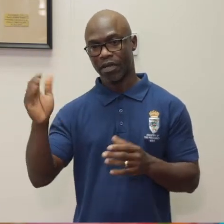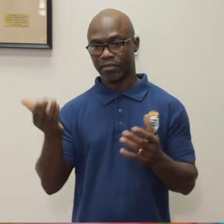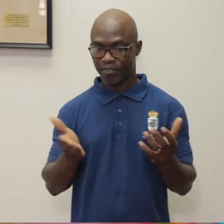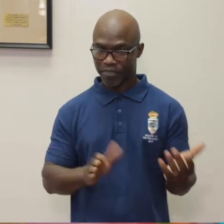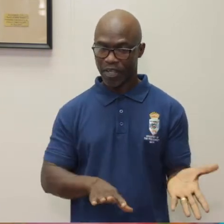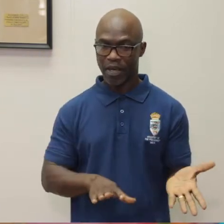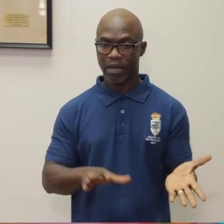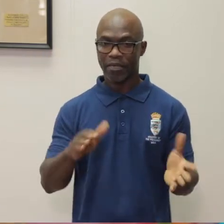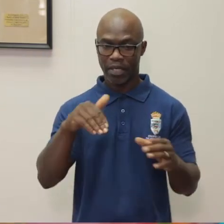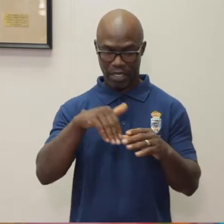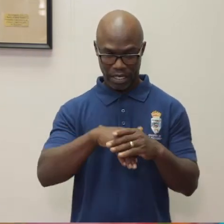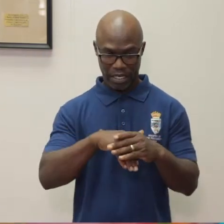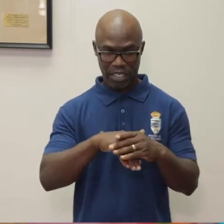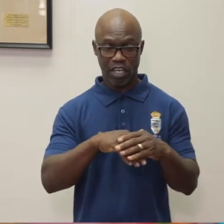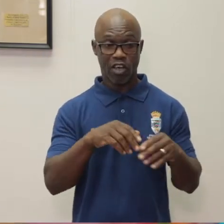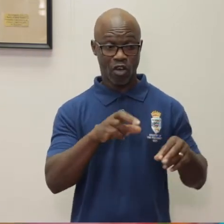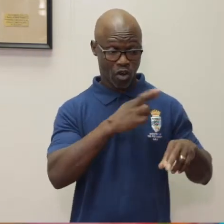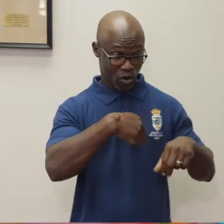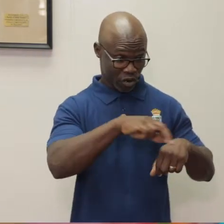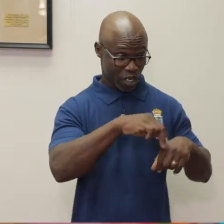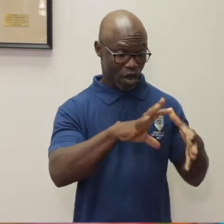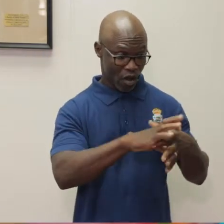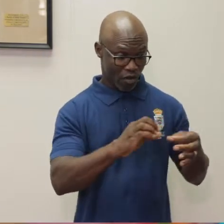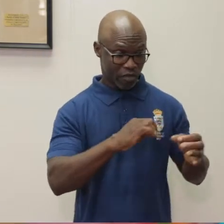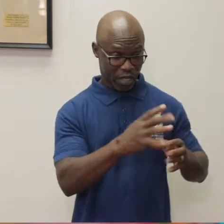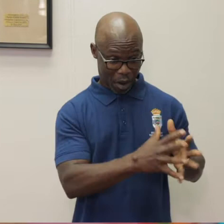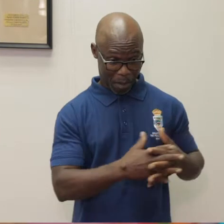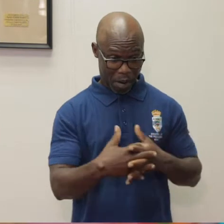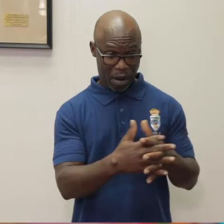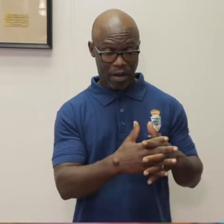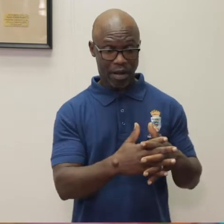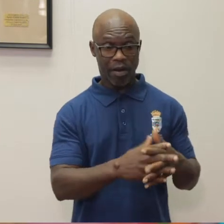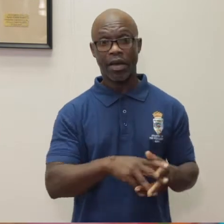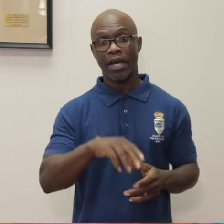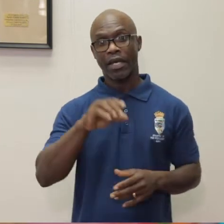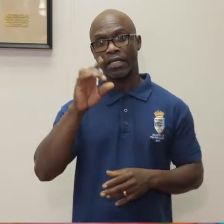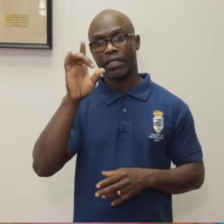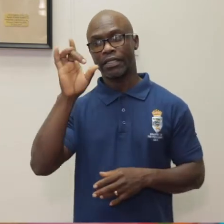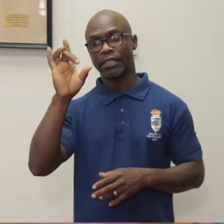In the region of the Americas, there are